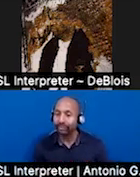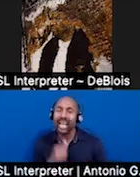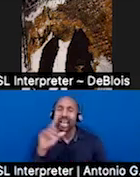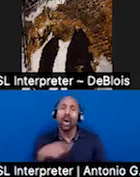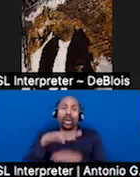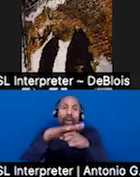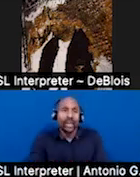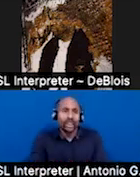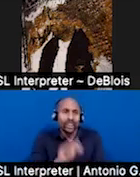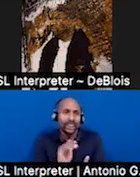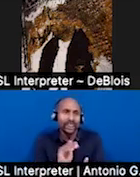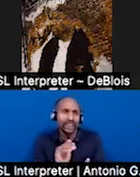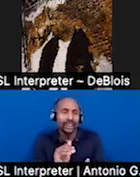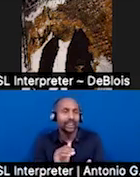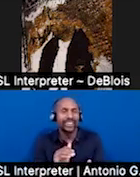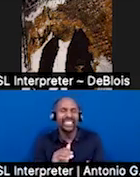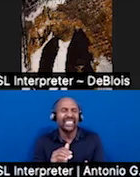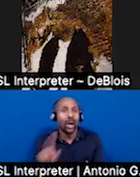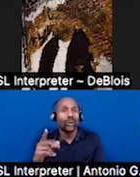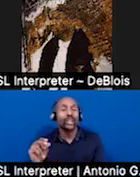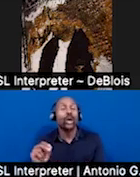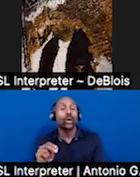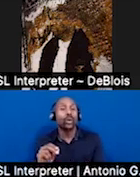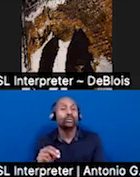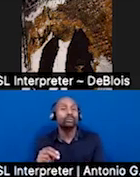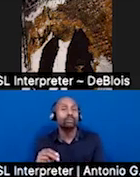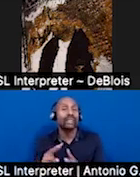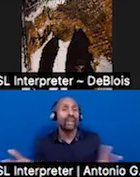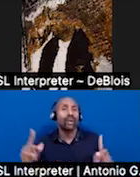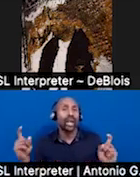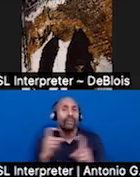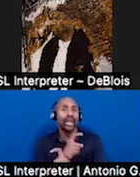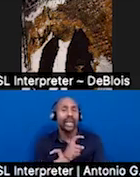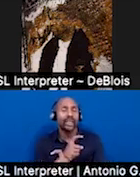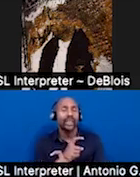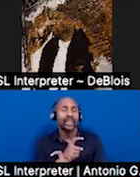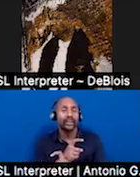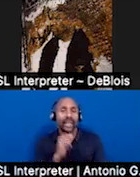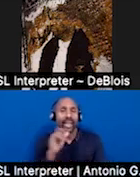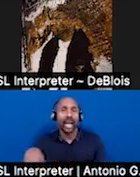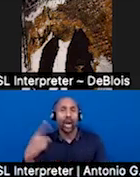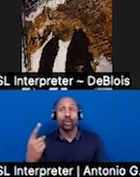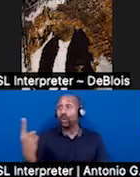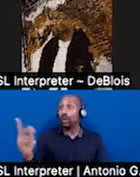very complicated matter that isn't wholly on one